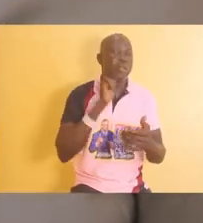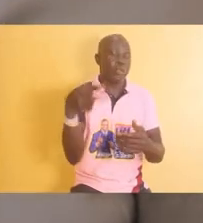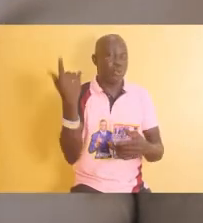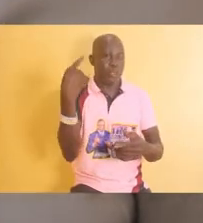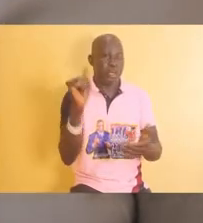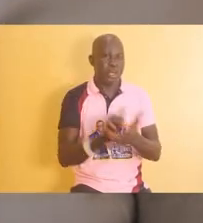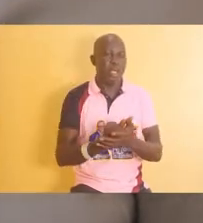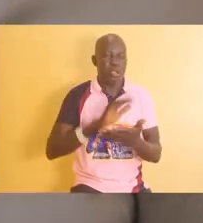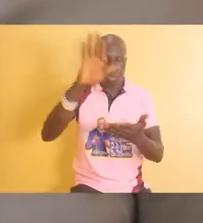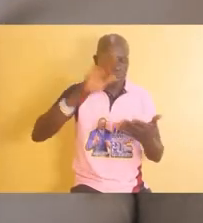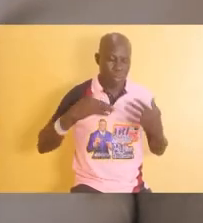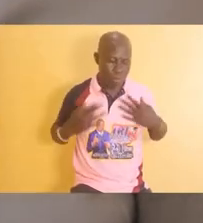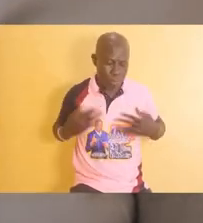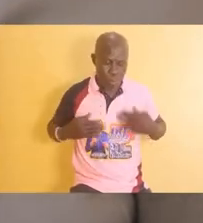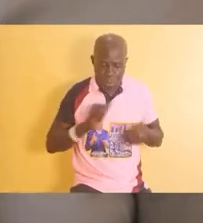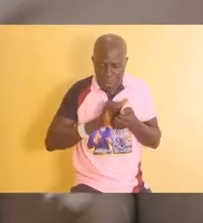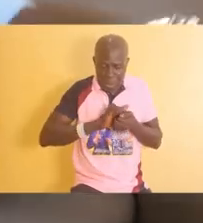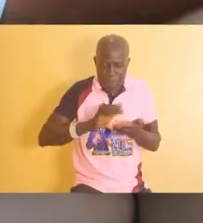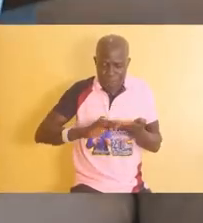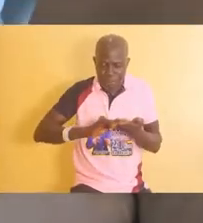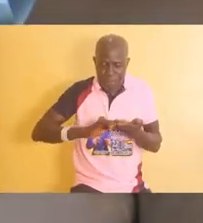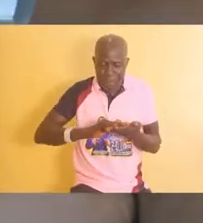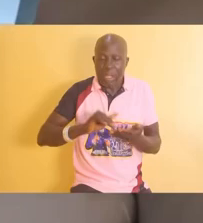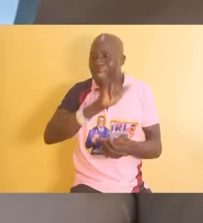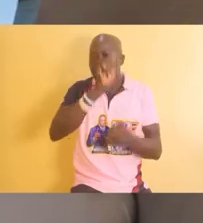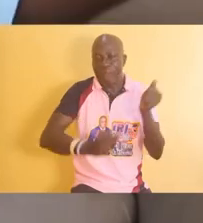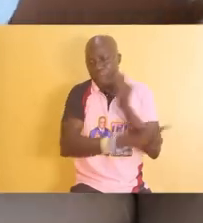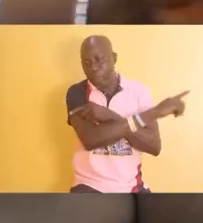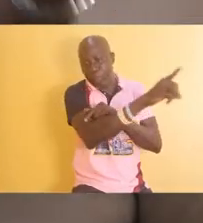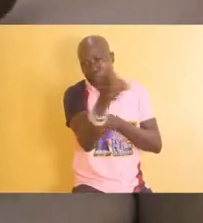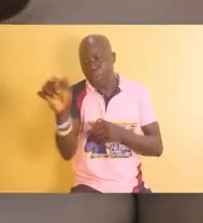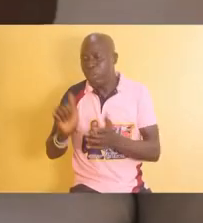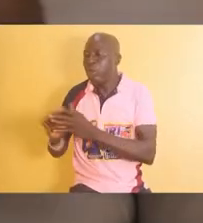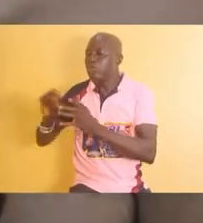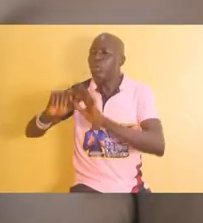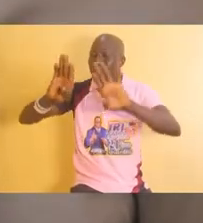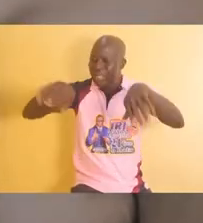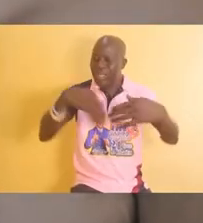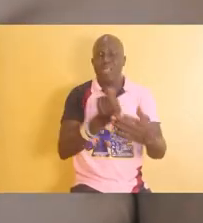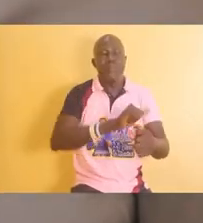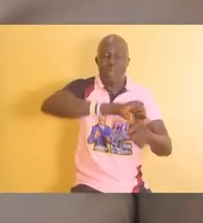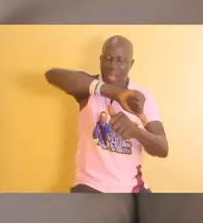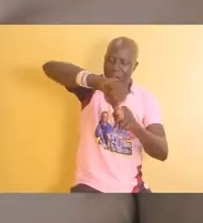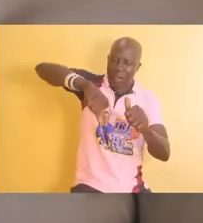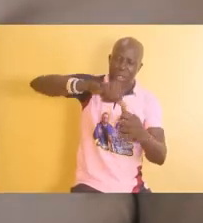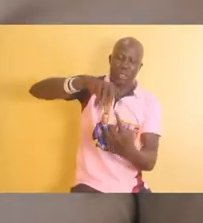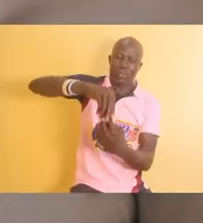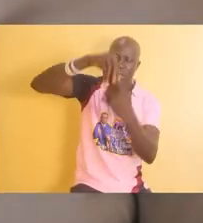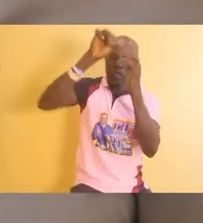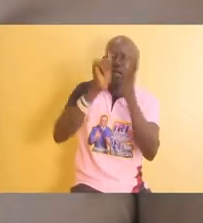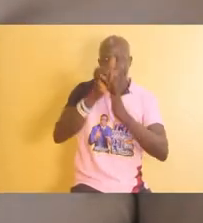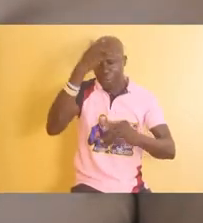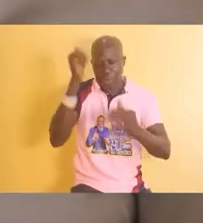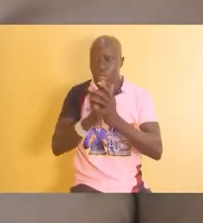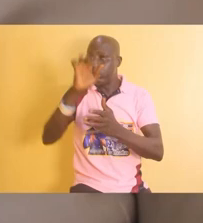kọ́. Ọ̀sẹ̀ ìwẹ̀rẹ̀. Mo dání. Gbogbo ènìyàn pátá. Là ó dẹ̀ fún ní òróró àkànṣe yìí. Torí